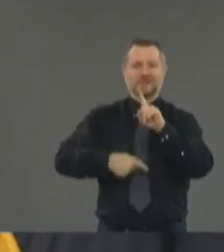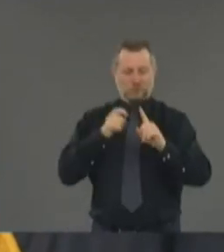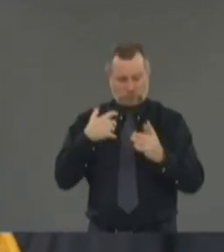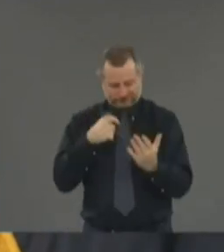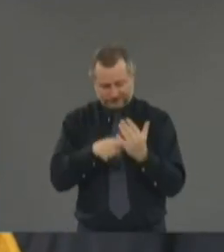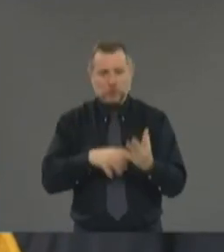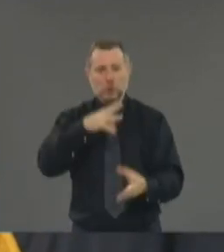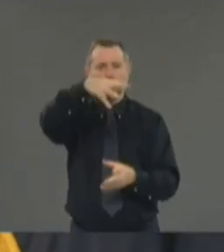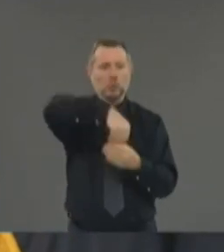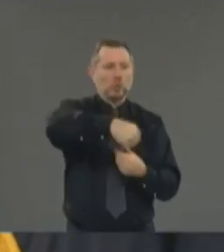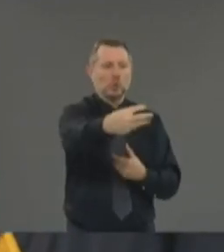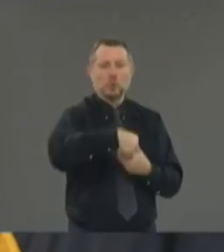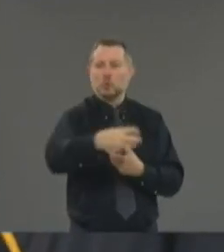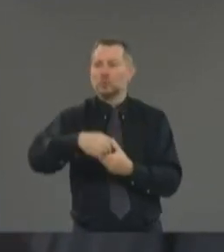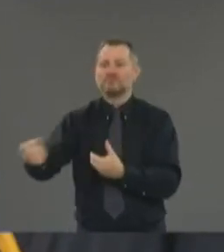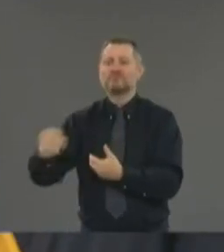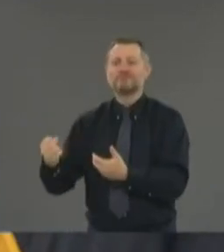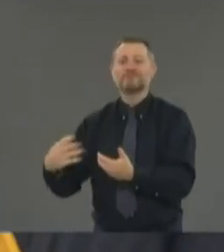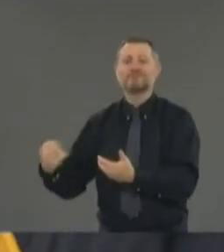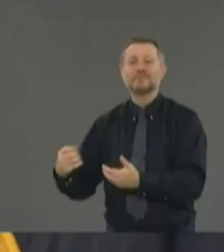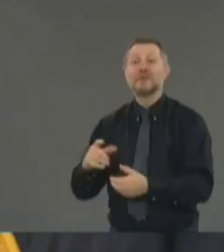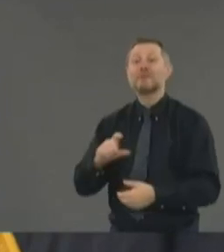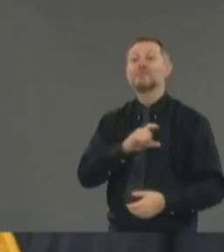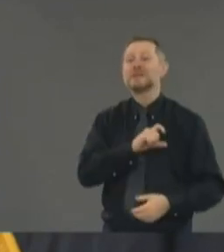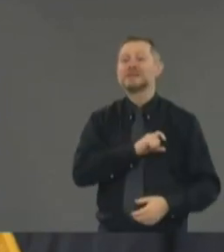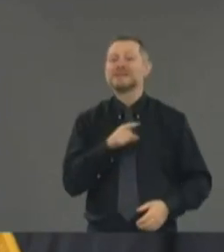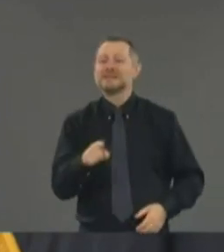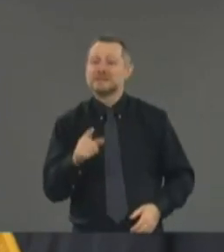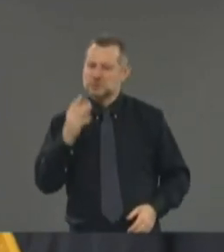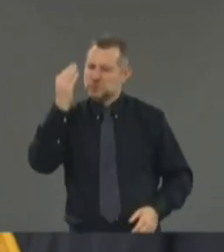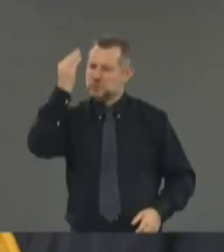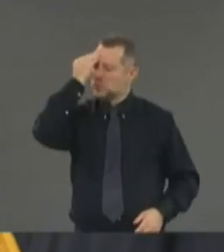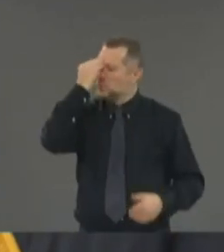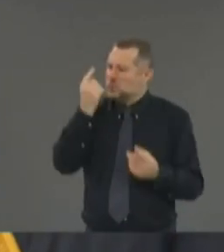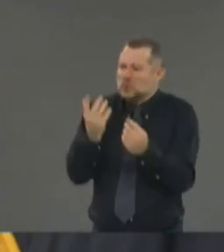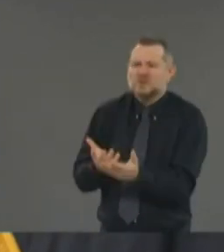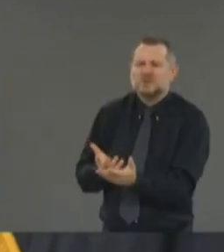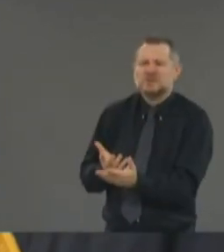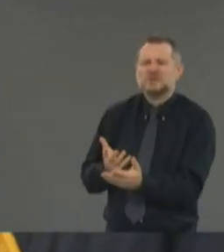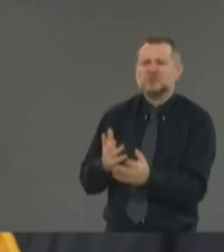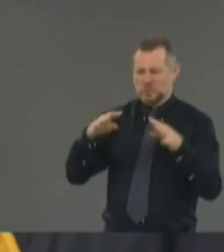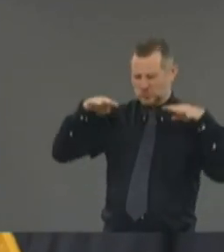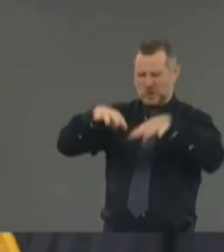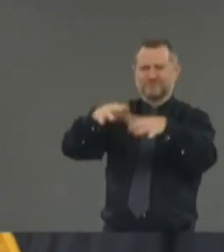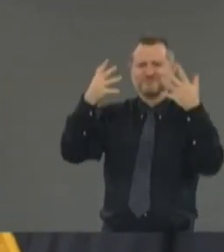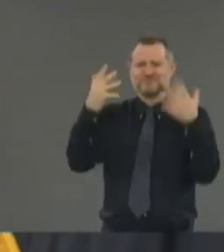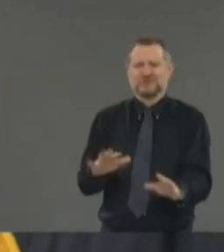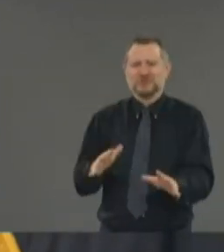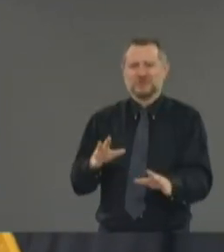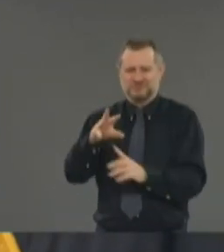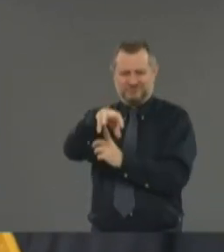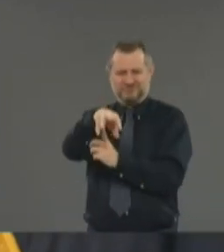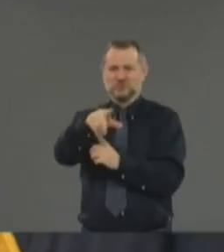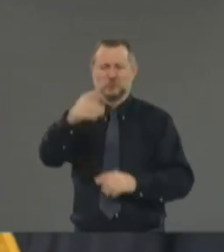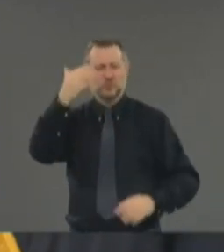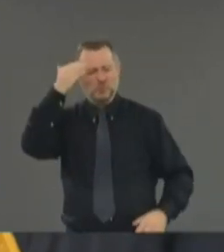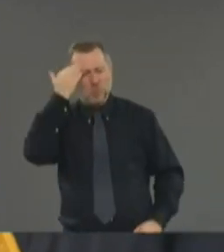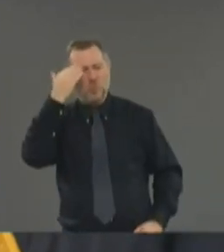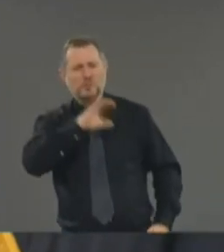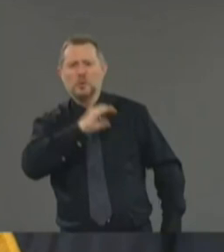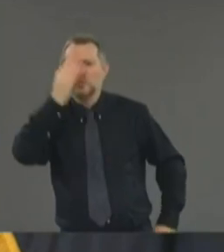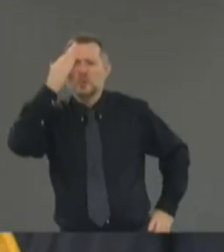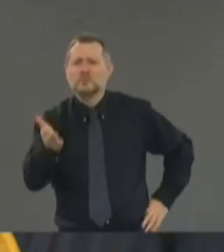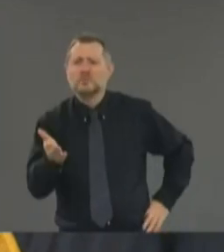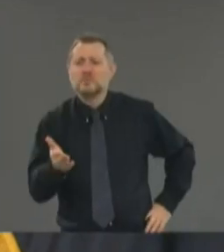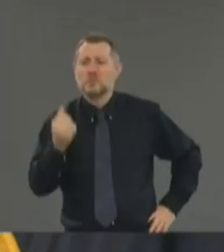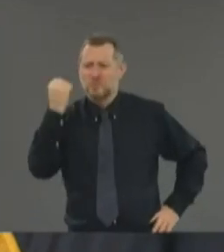So the police officers know that they're being videotaped. They know it. The protesters know